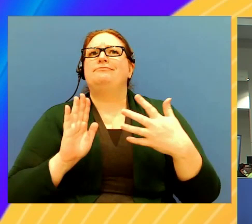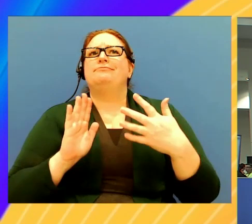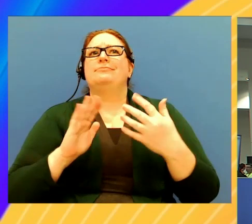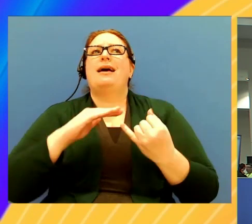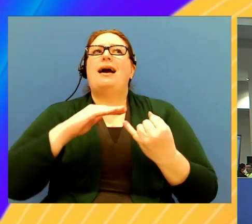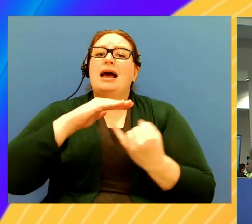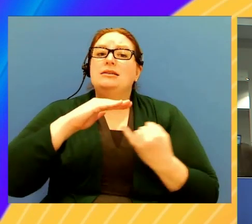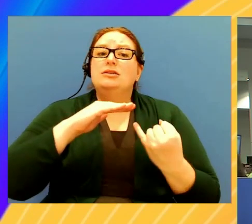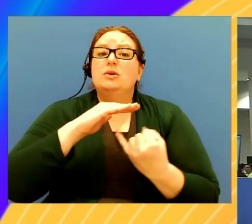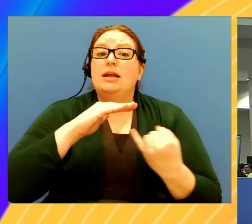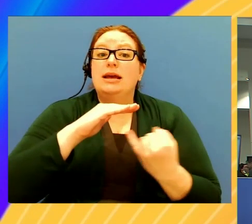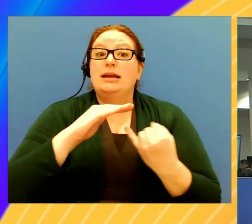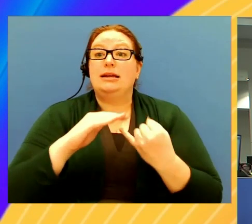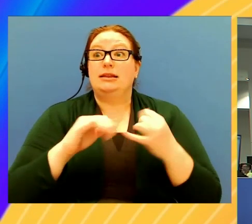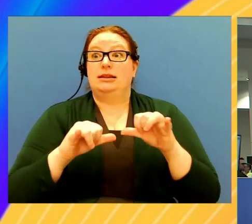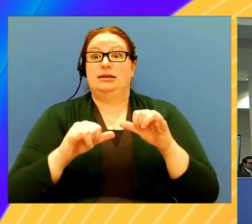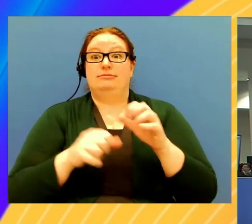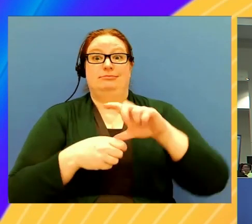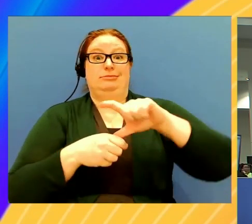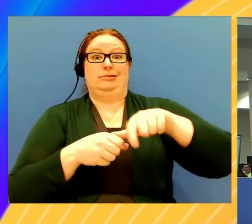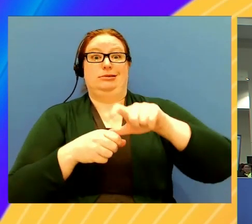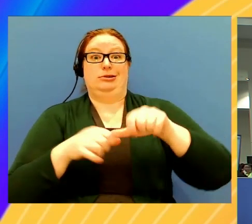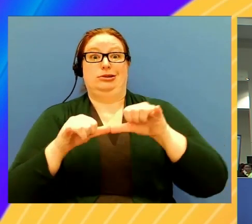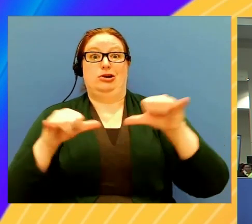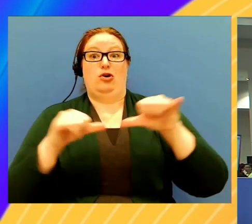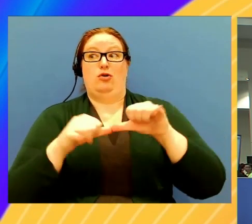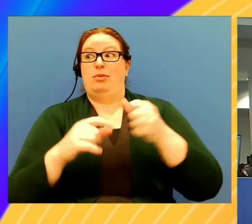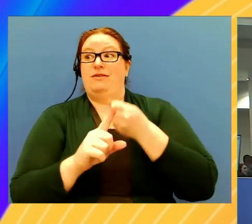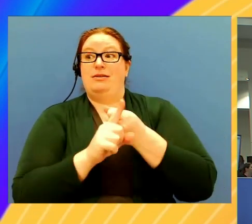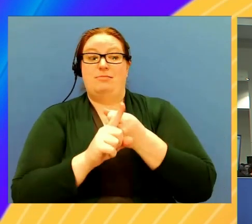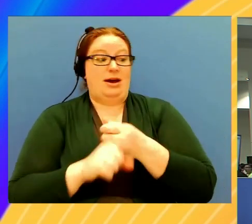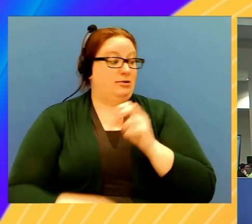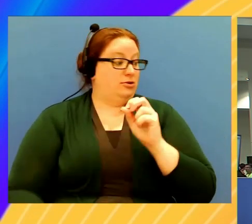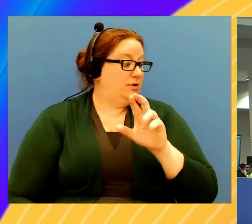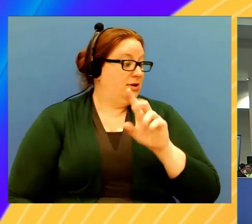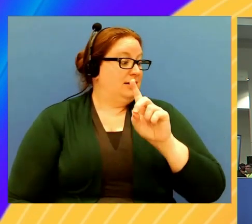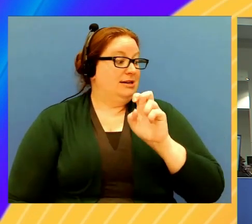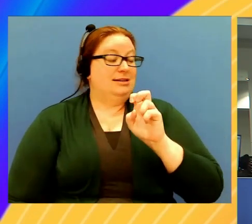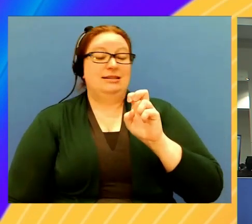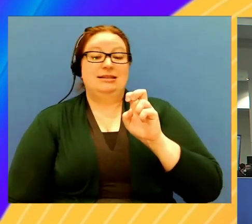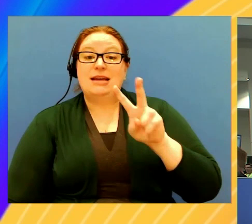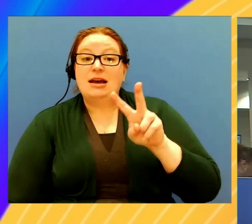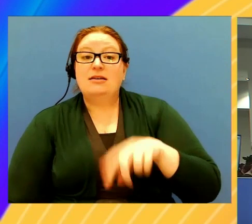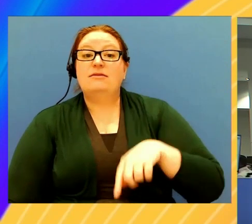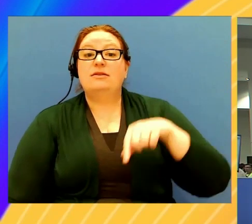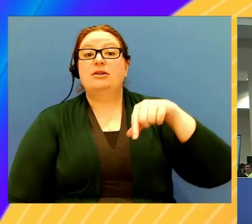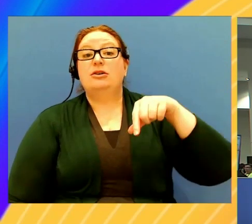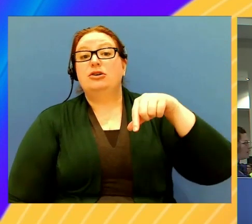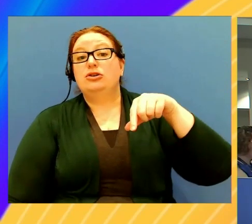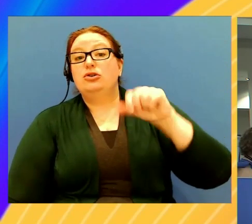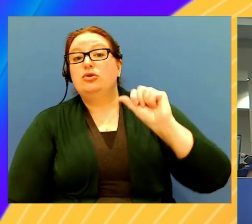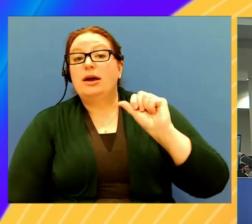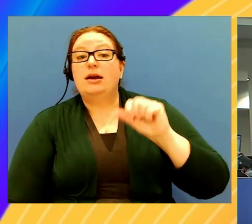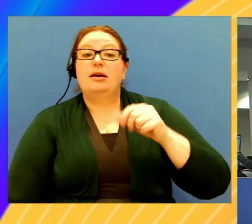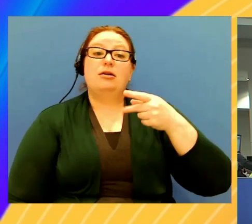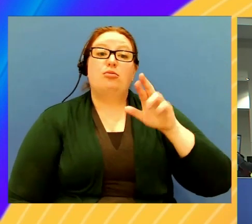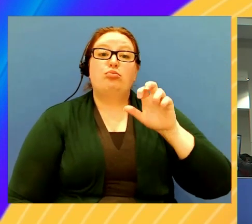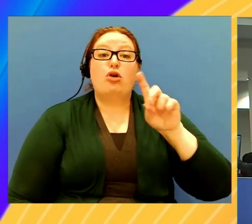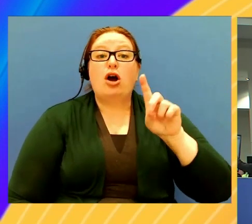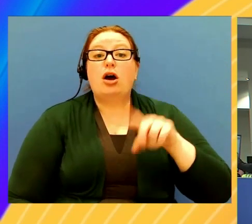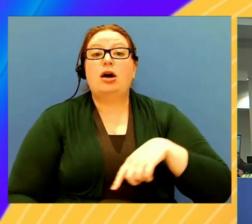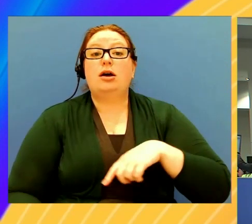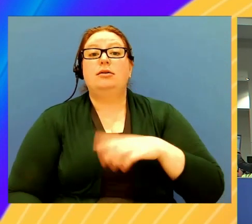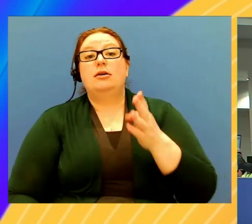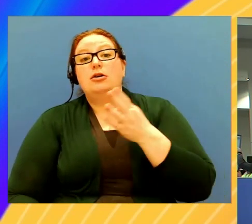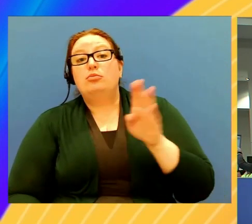isolating the scope of impact, or also, your dev, QA, prod, blue, green, whatever you want to call it.